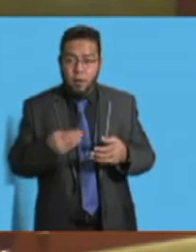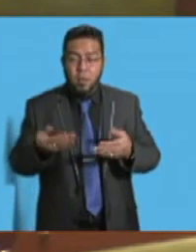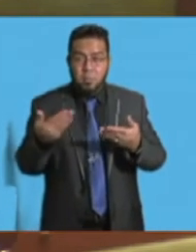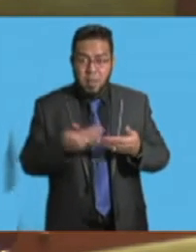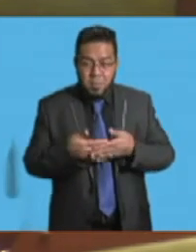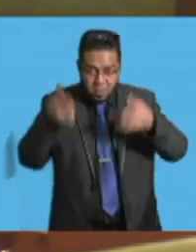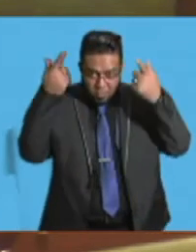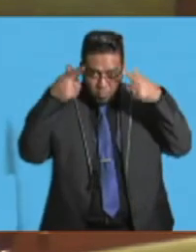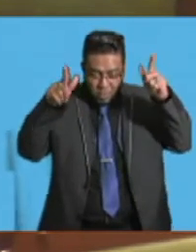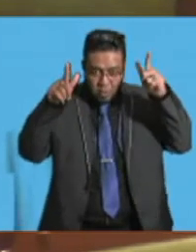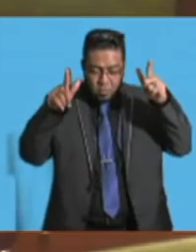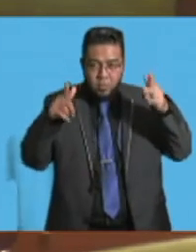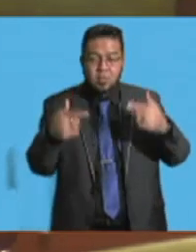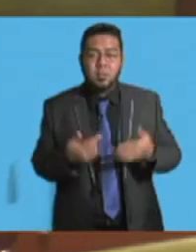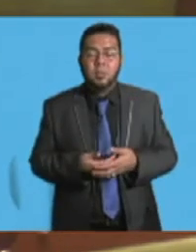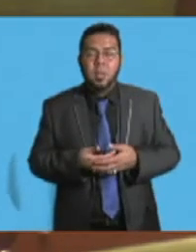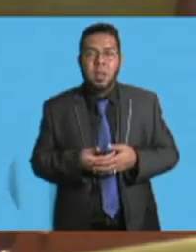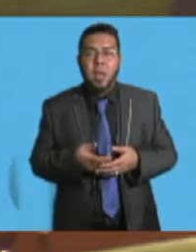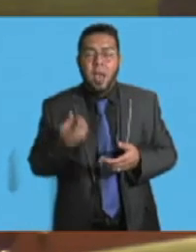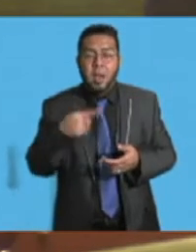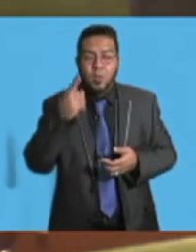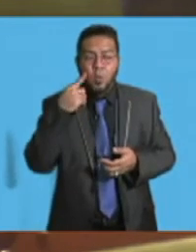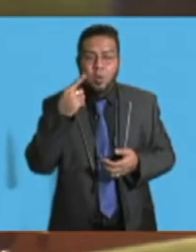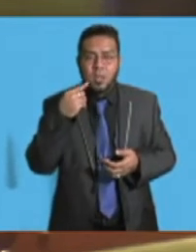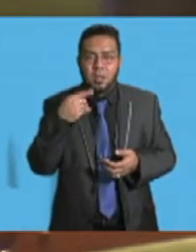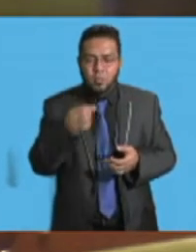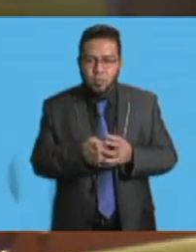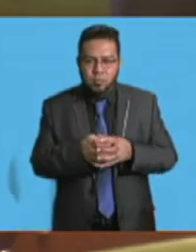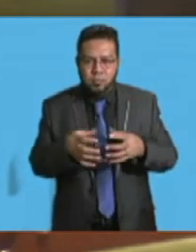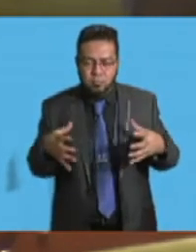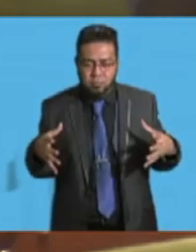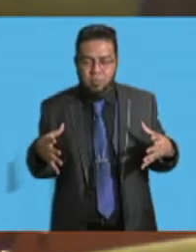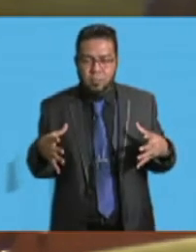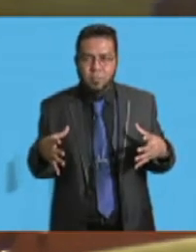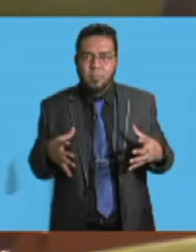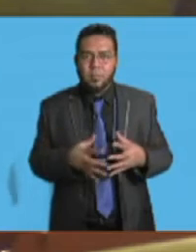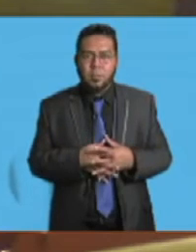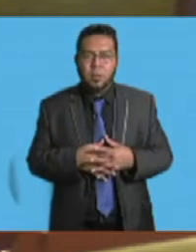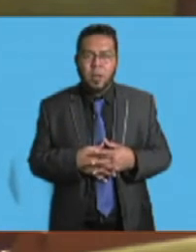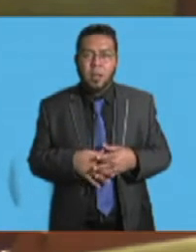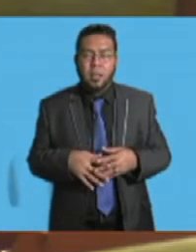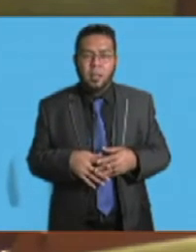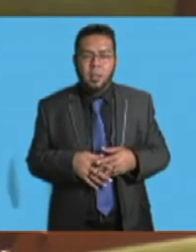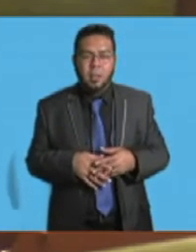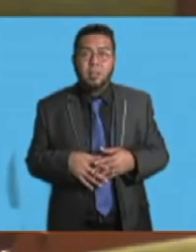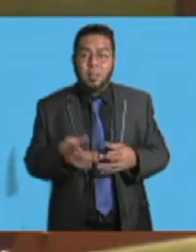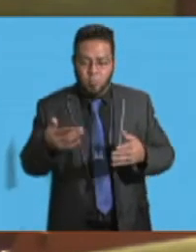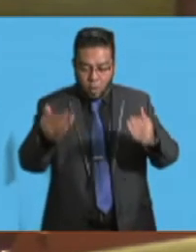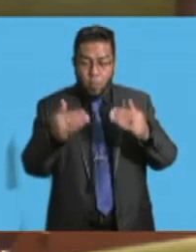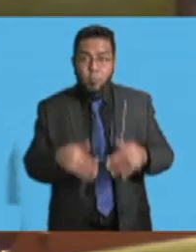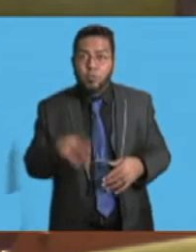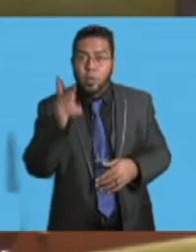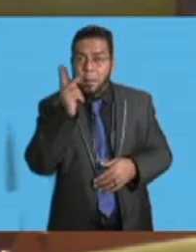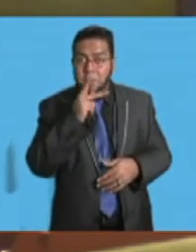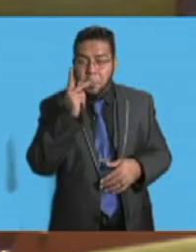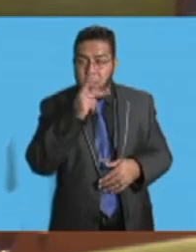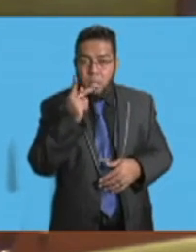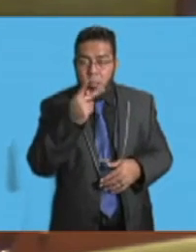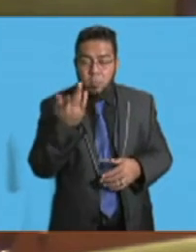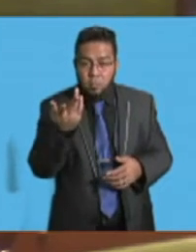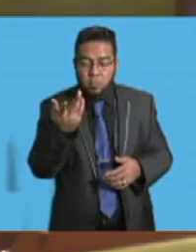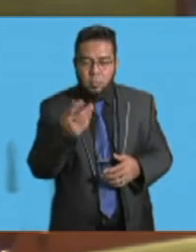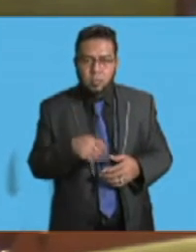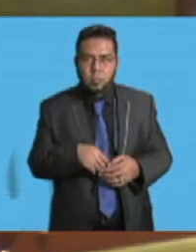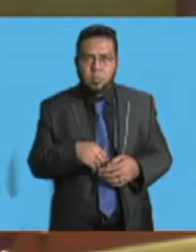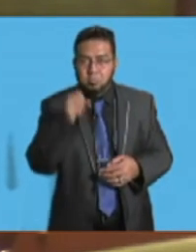water recirculation and expansion of dairy farms to potential areas. Pig extension program, Madam Speaker. The volume of pork production